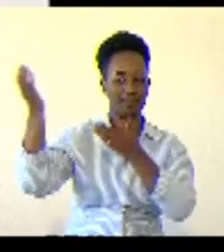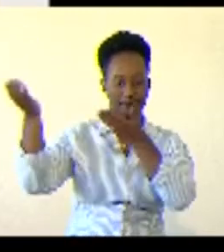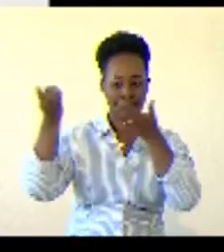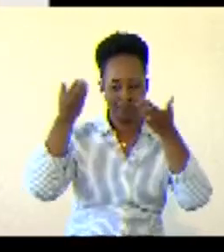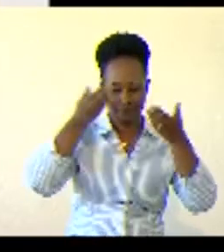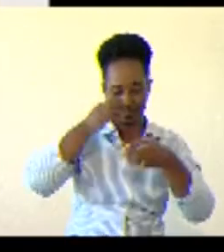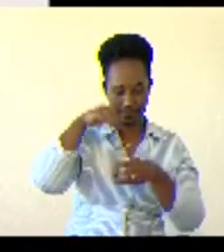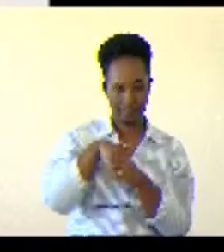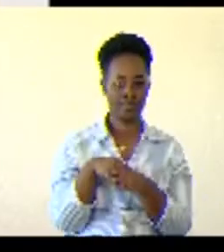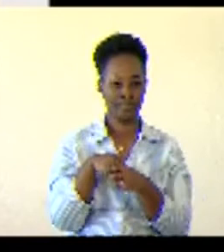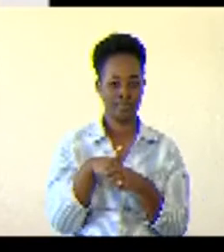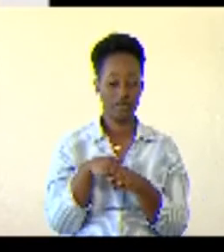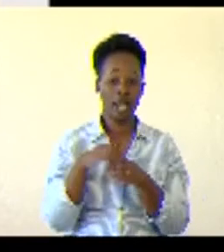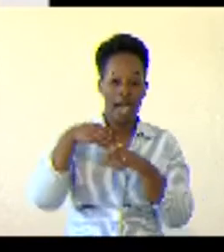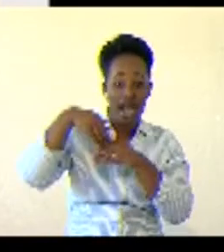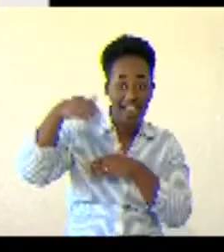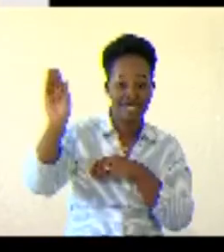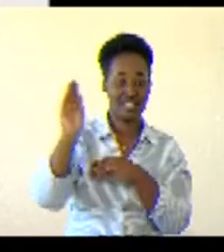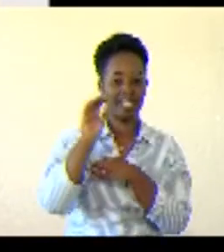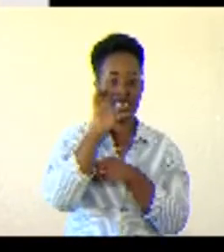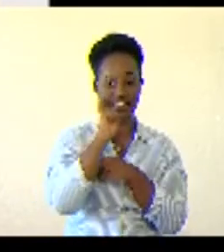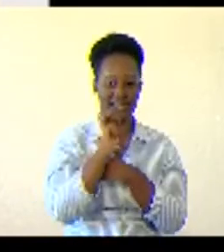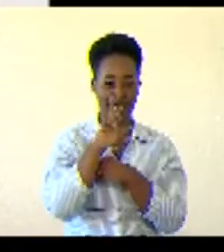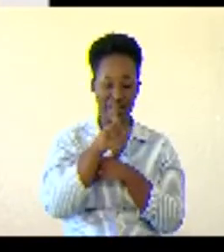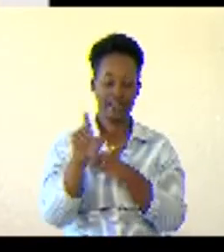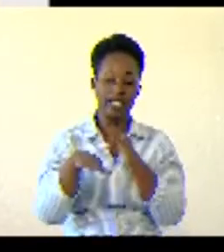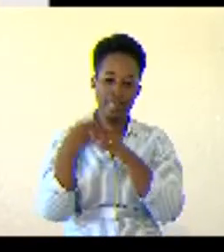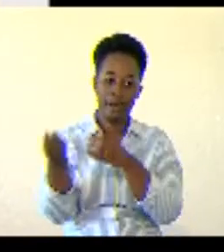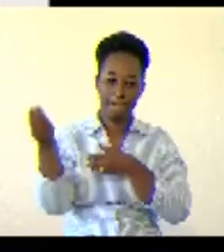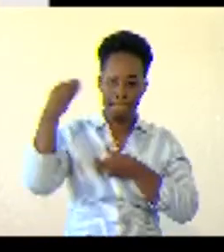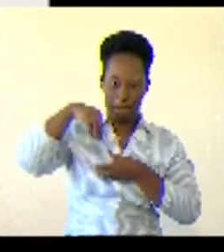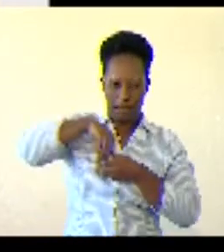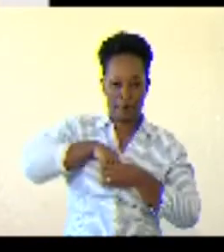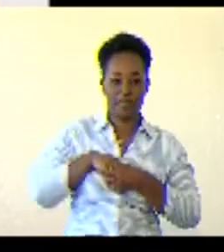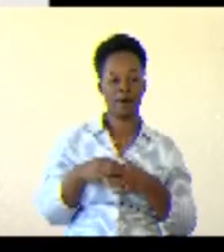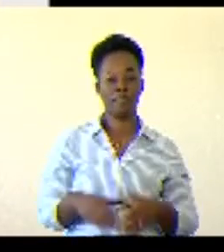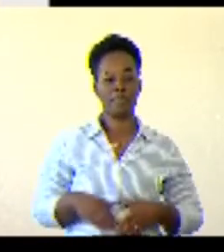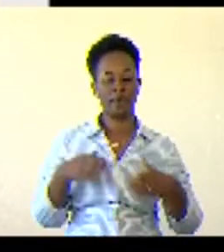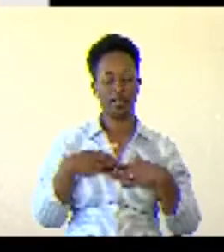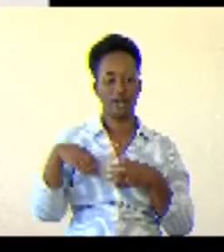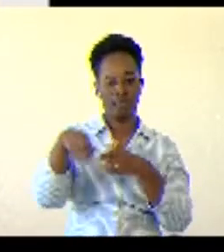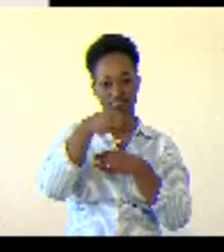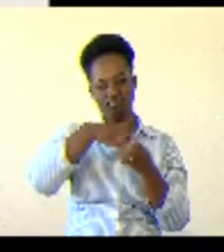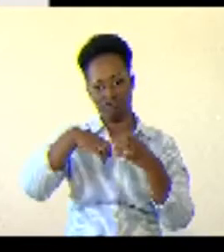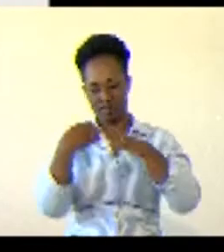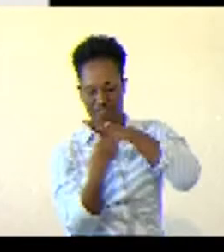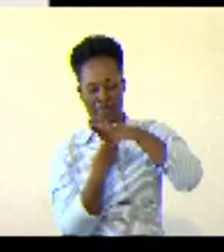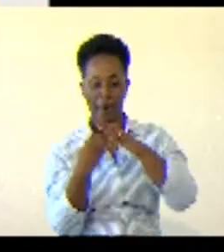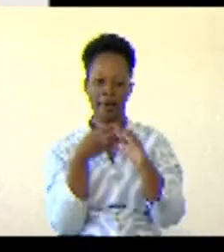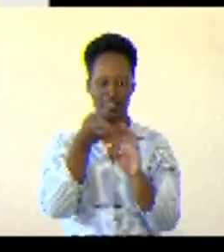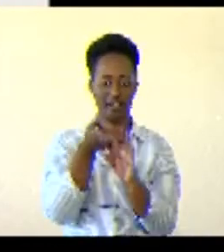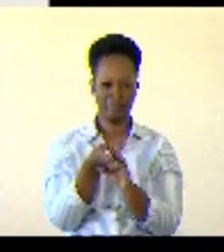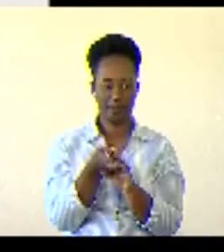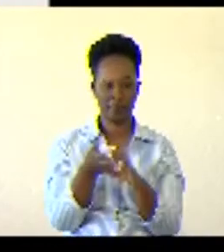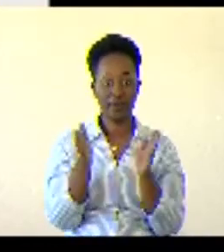particles from outside, and then you take them inside the body from the surrounding environment. And